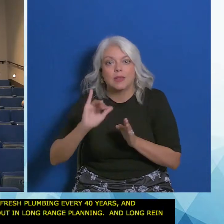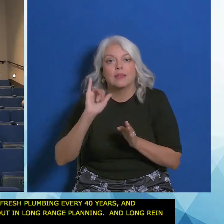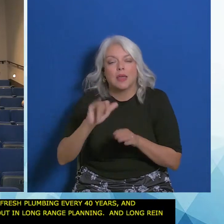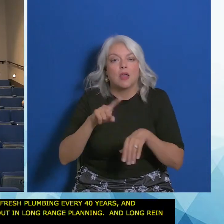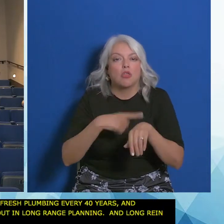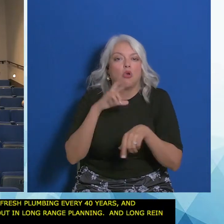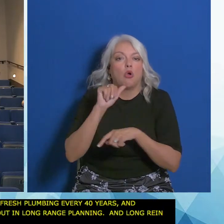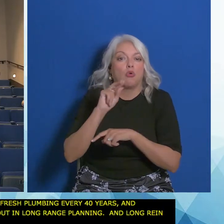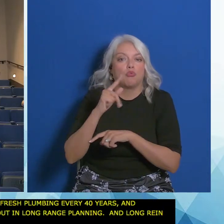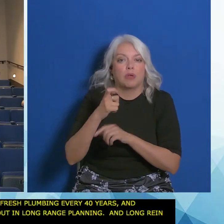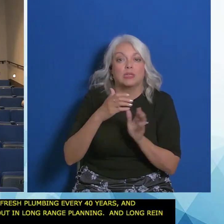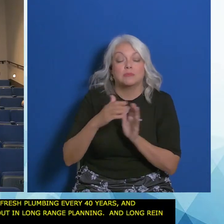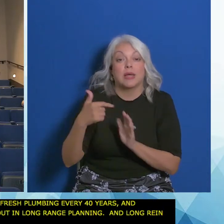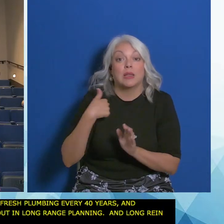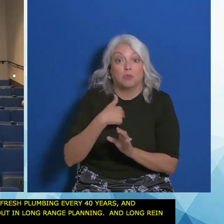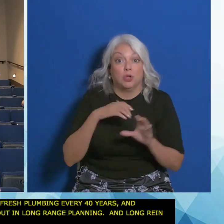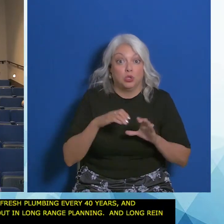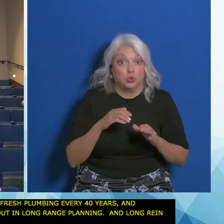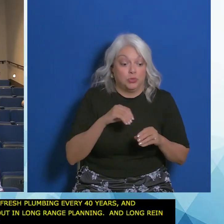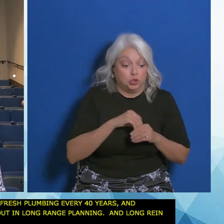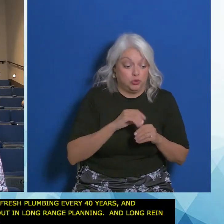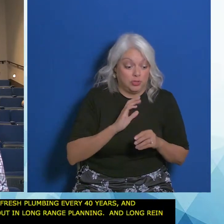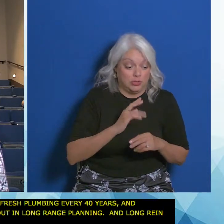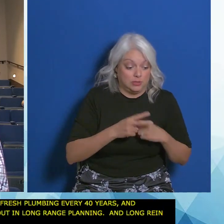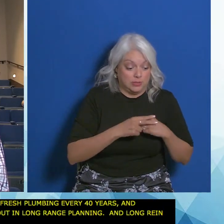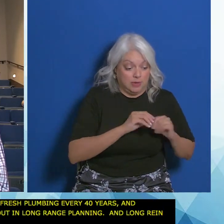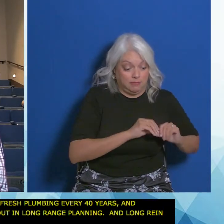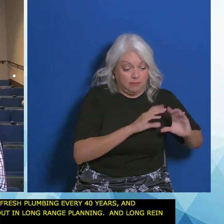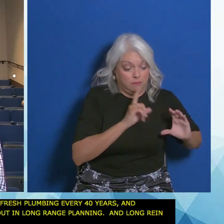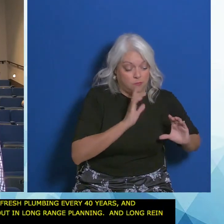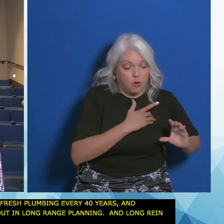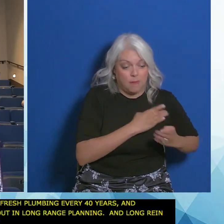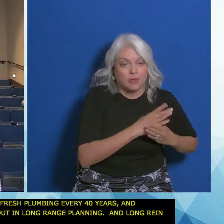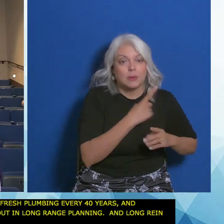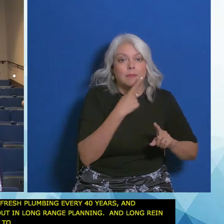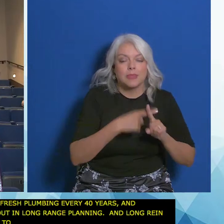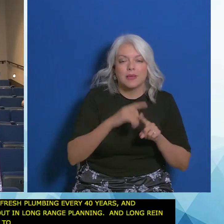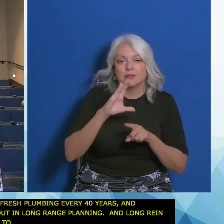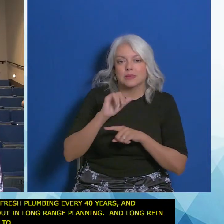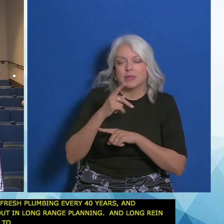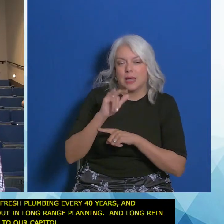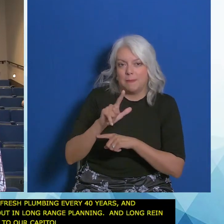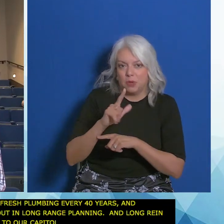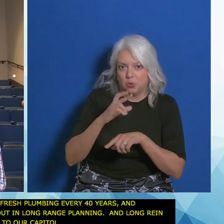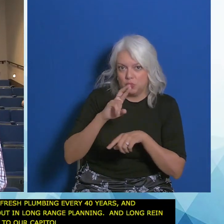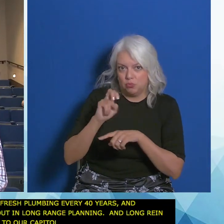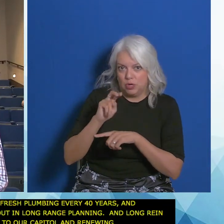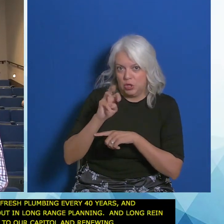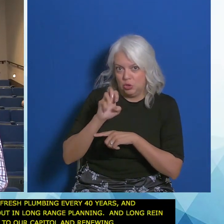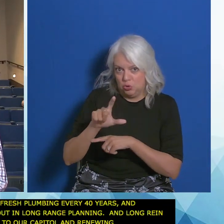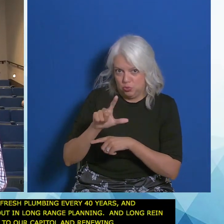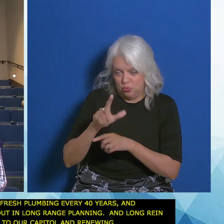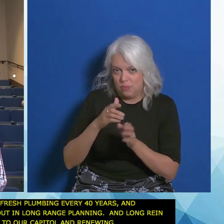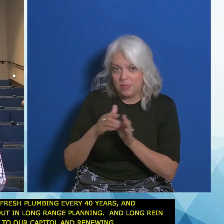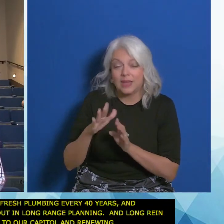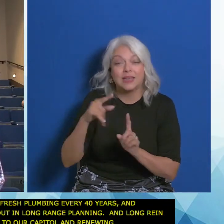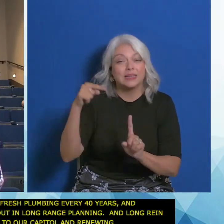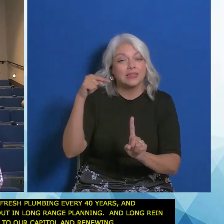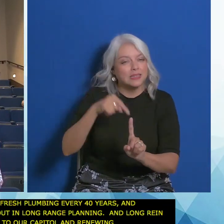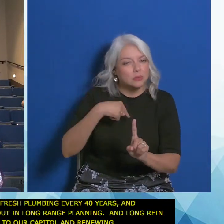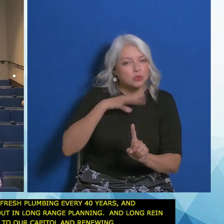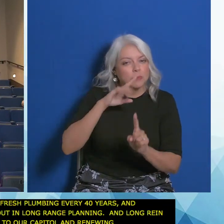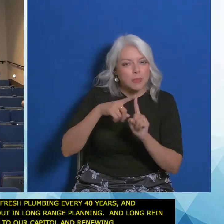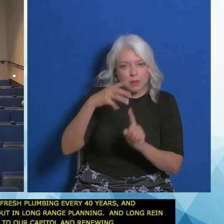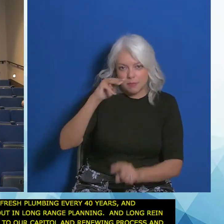something we add to our capital and building renewal process. Specifically, what we're talking about here that's a little different is master facility planning, which